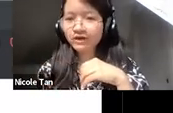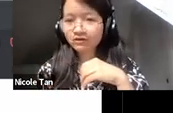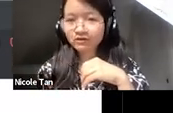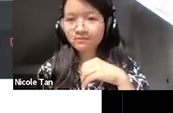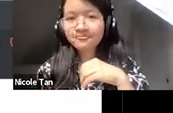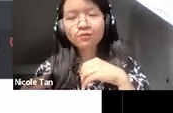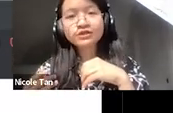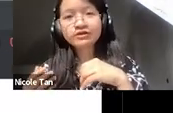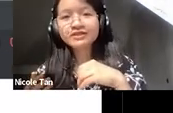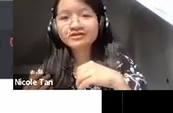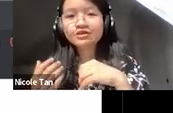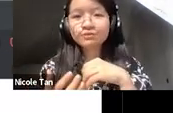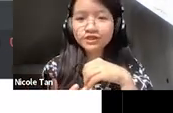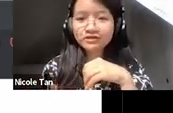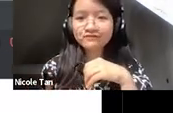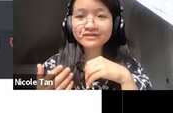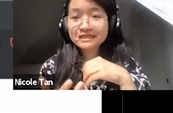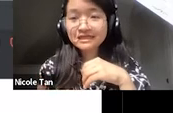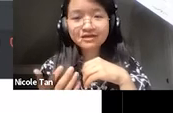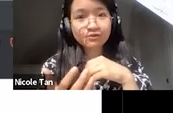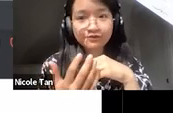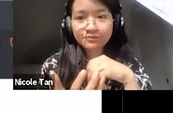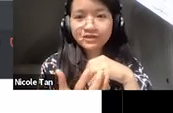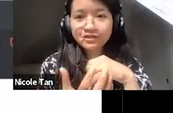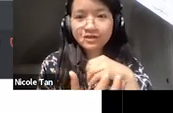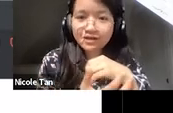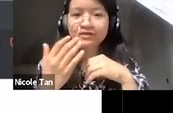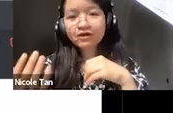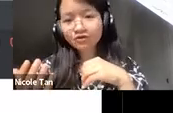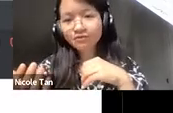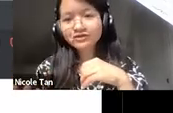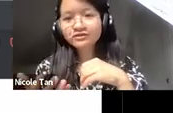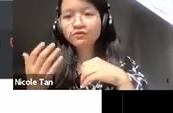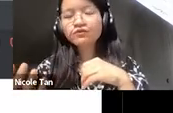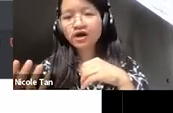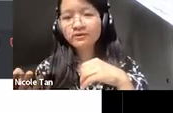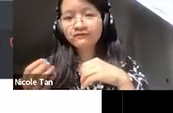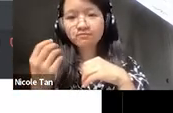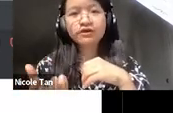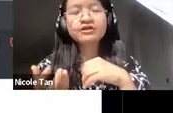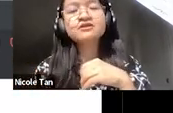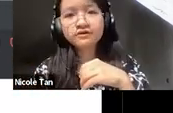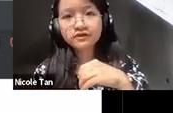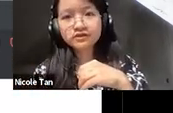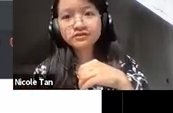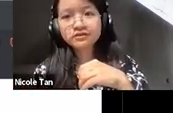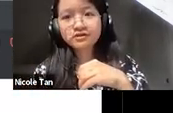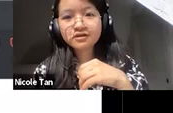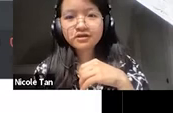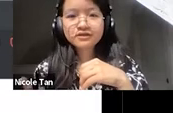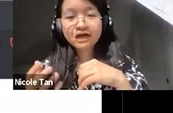working in parallel. One generates a description of the scene in a review image, and the other parses the review comment for product-specific